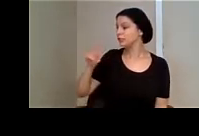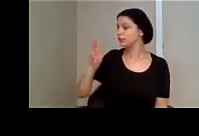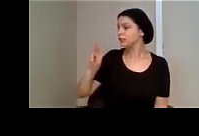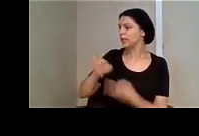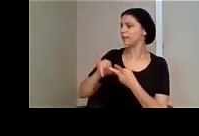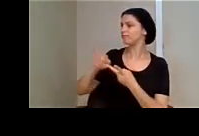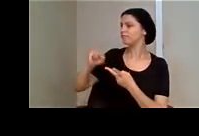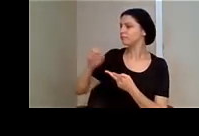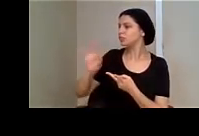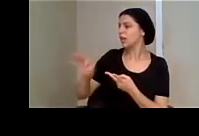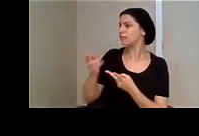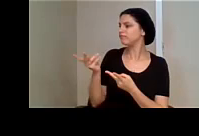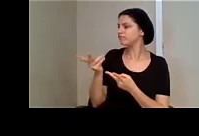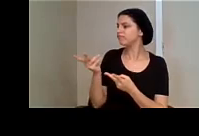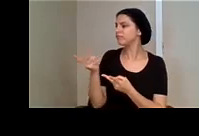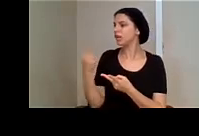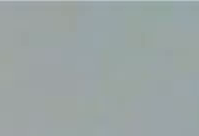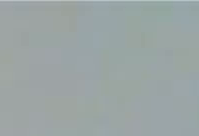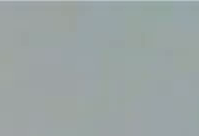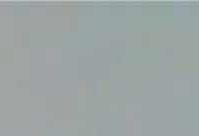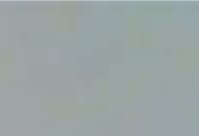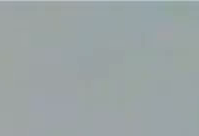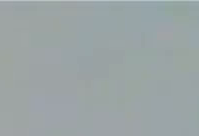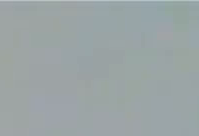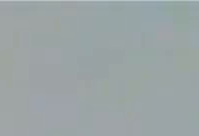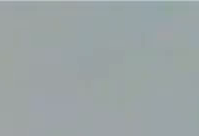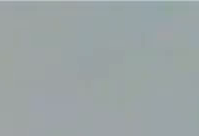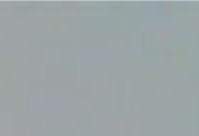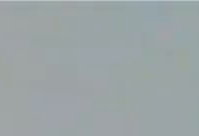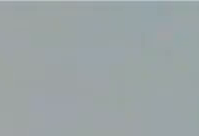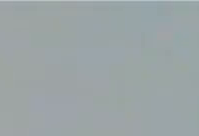had any common themes that we need to address.